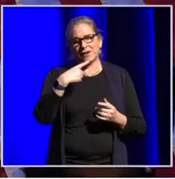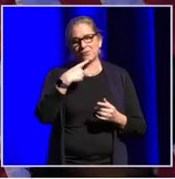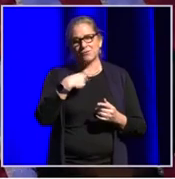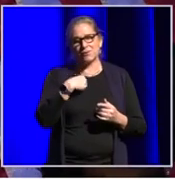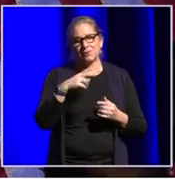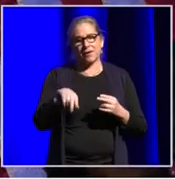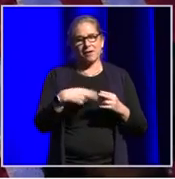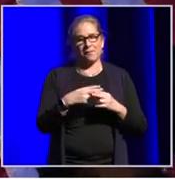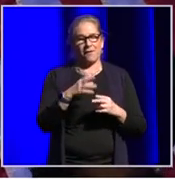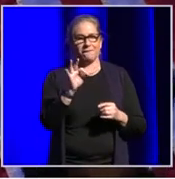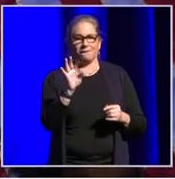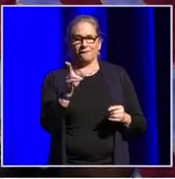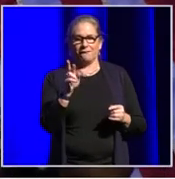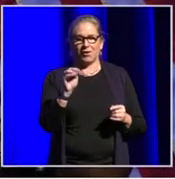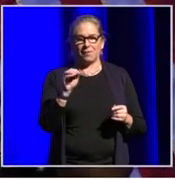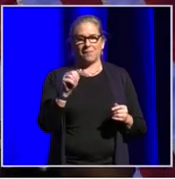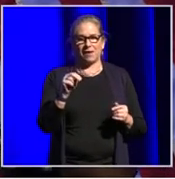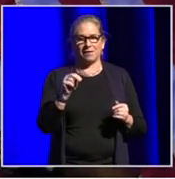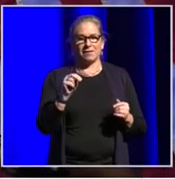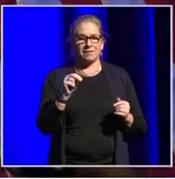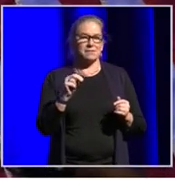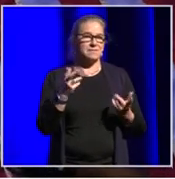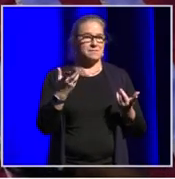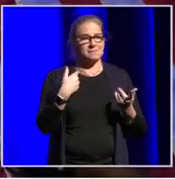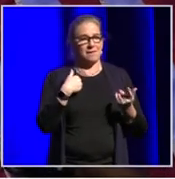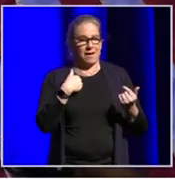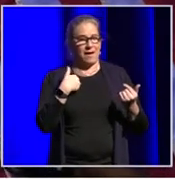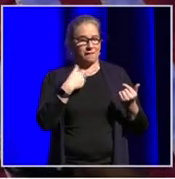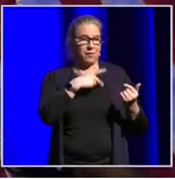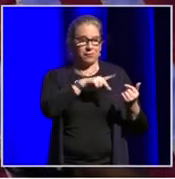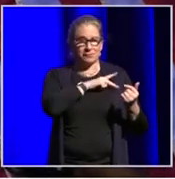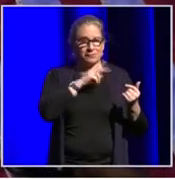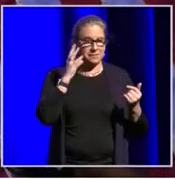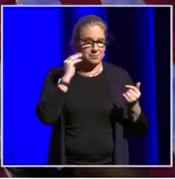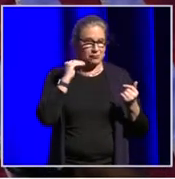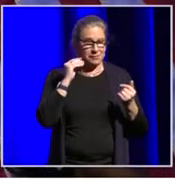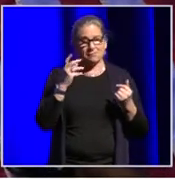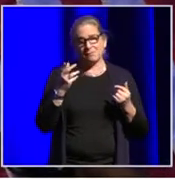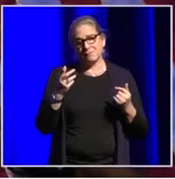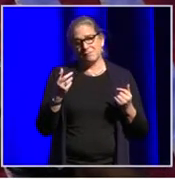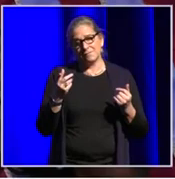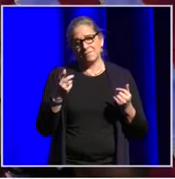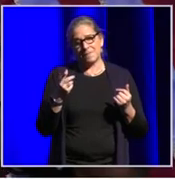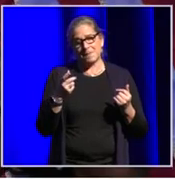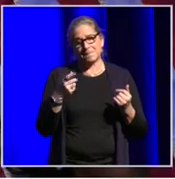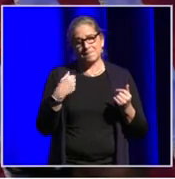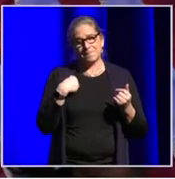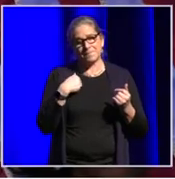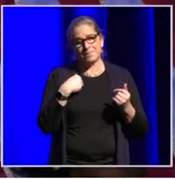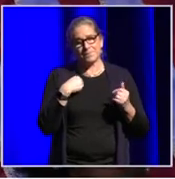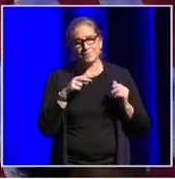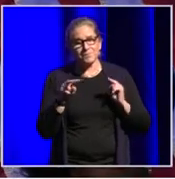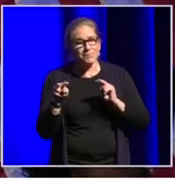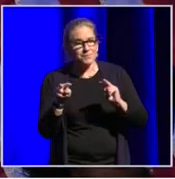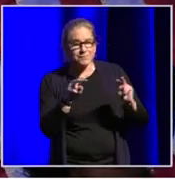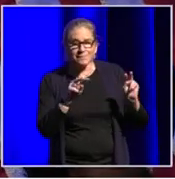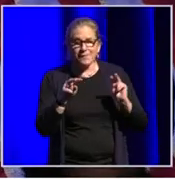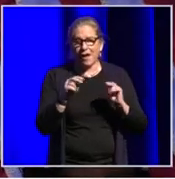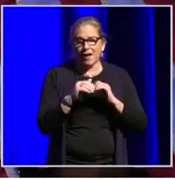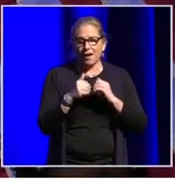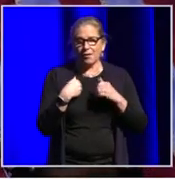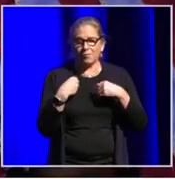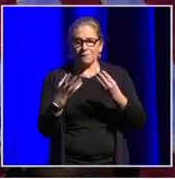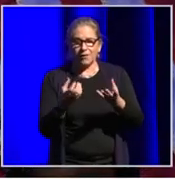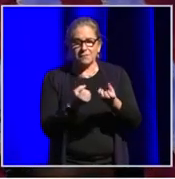on personal experience with me or with my wife, that they were supporting me, and that's where my support came from.